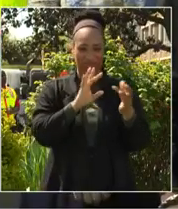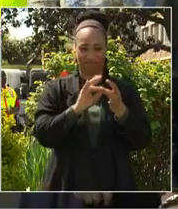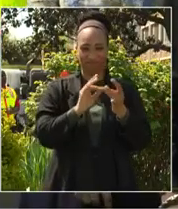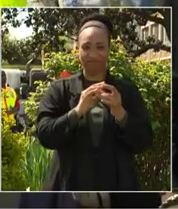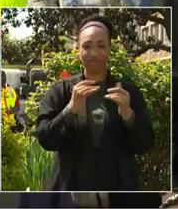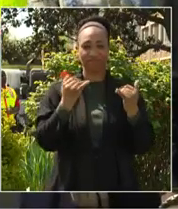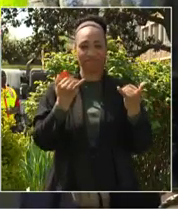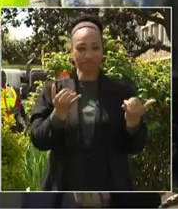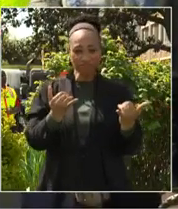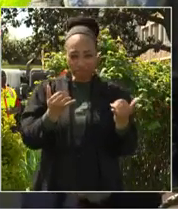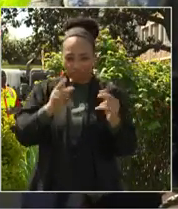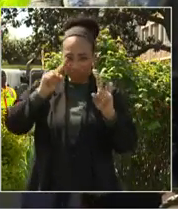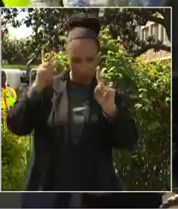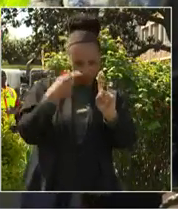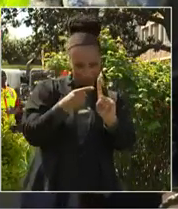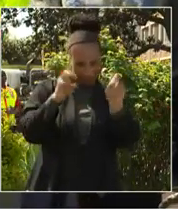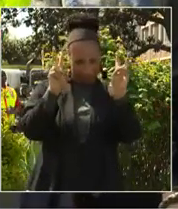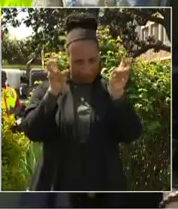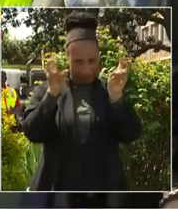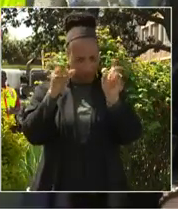questions?